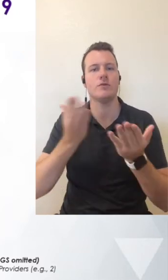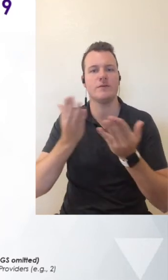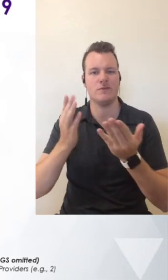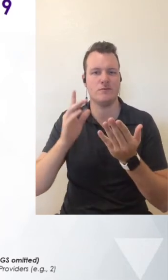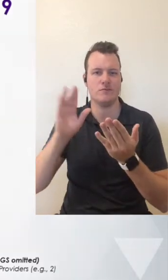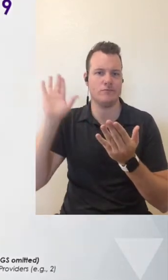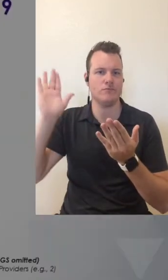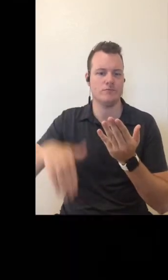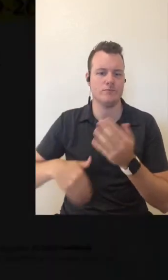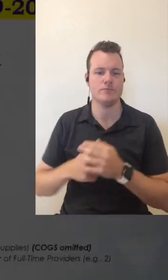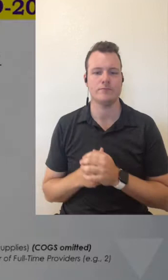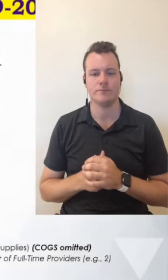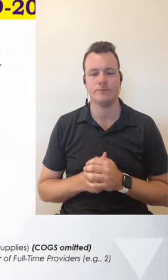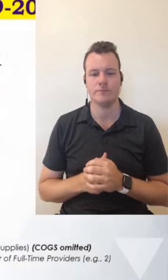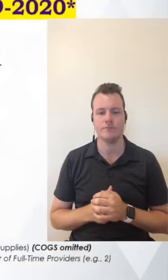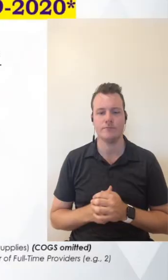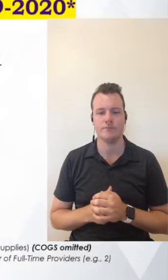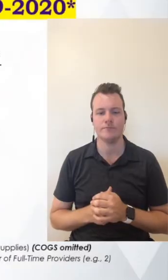Next slide, please.